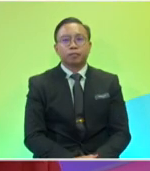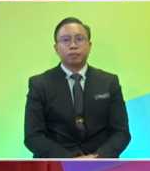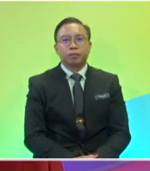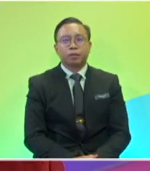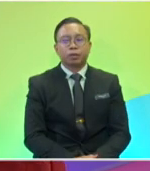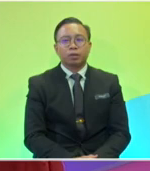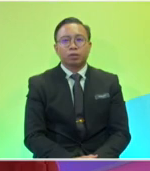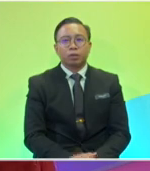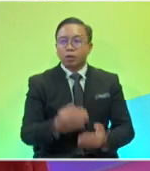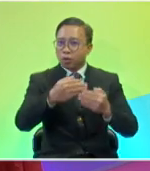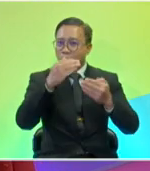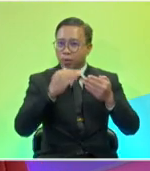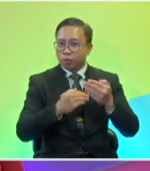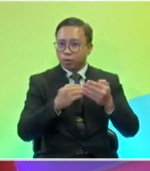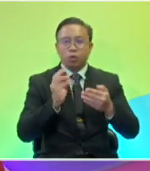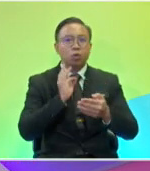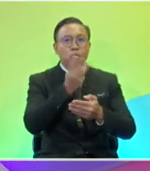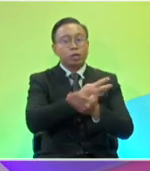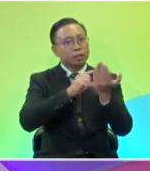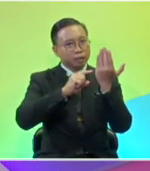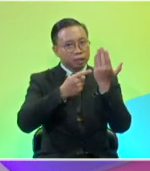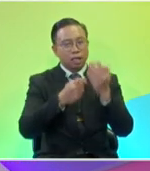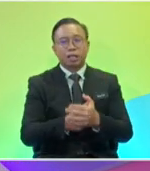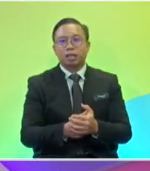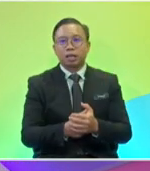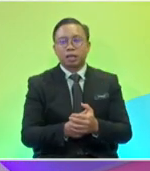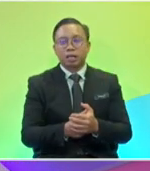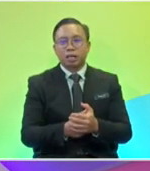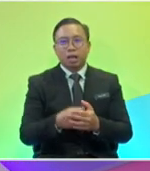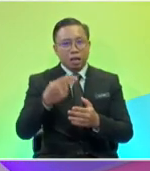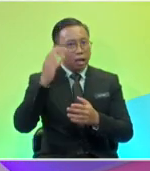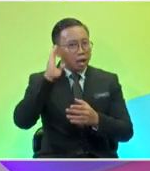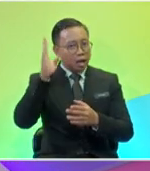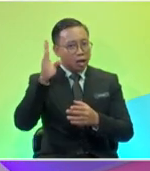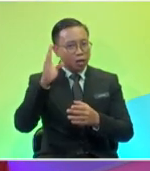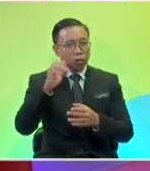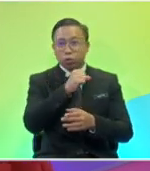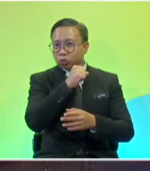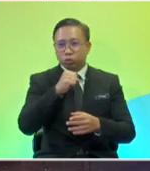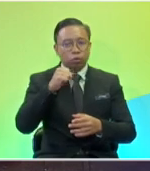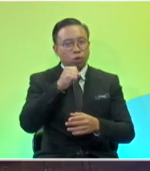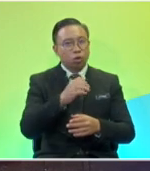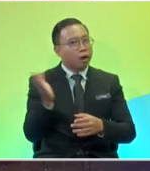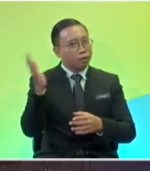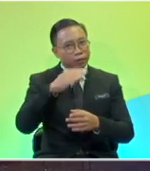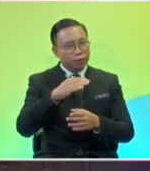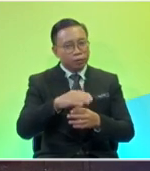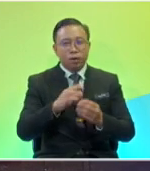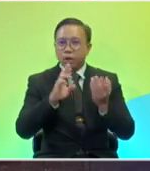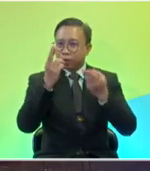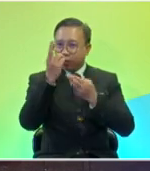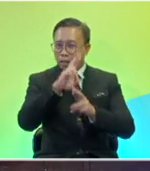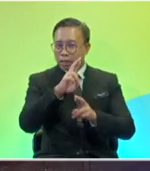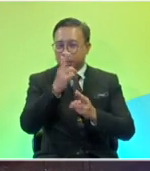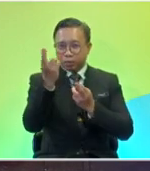Something. But before we start our lesson, let's sing the hello song. Right, so everyone at home, ready to sing the